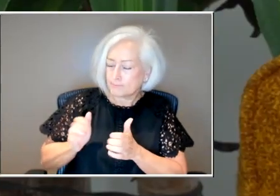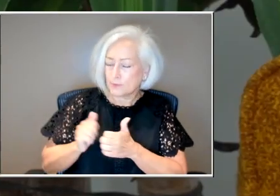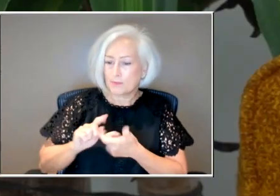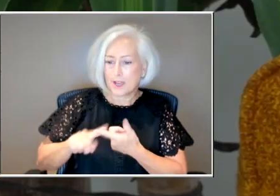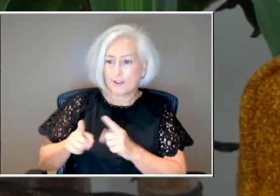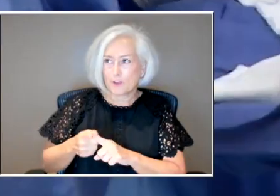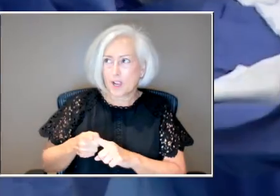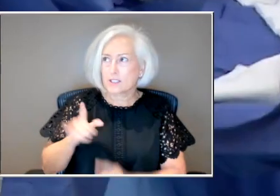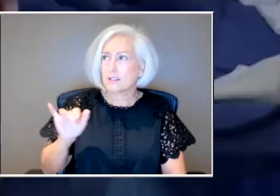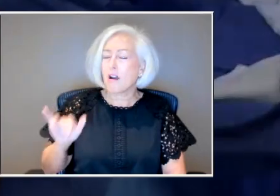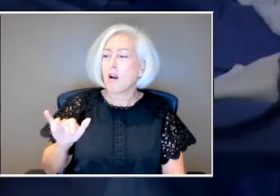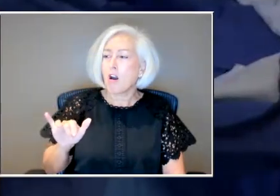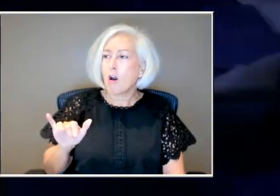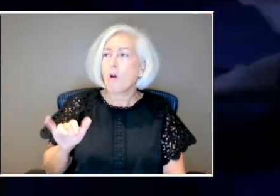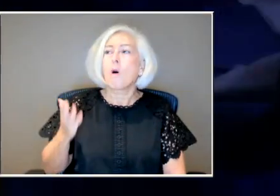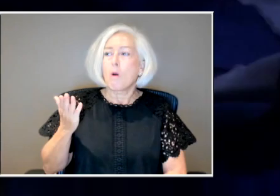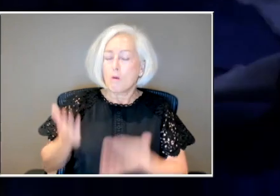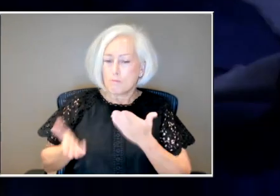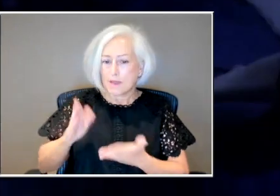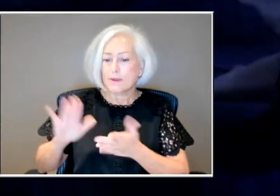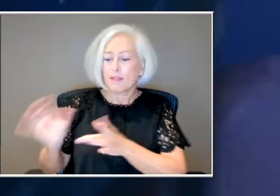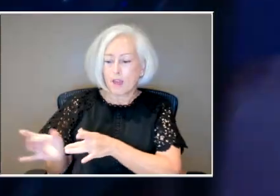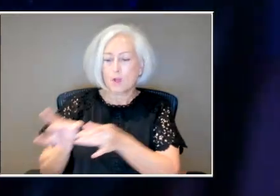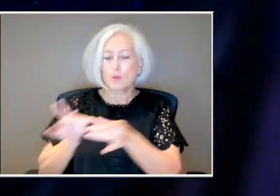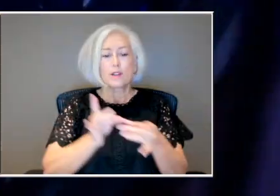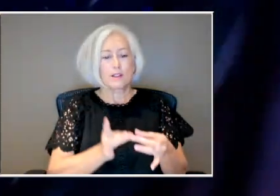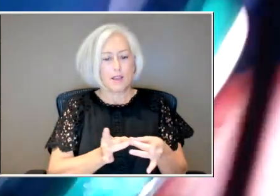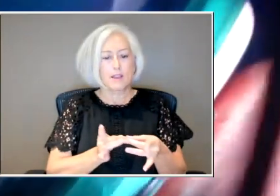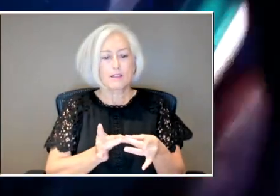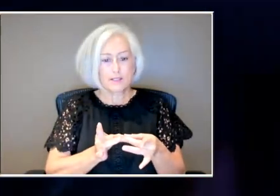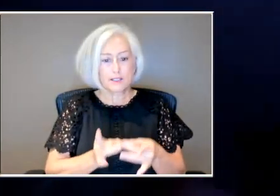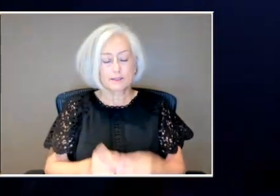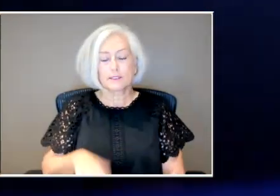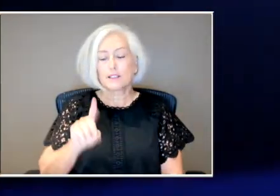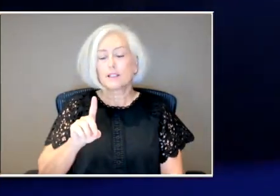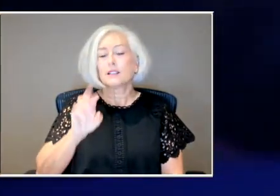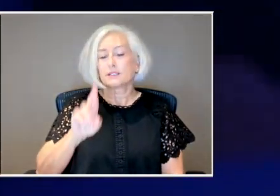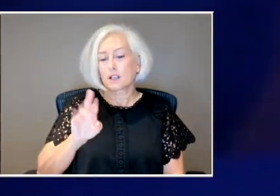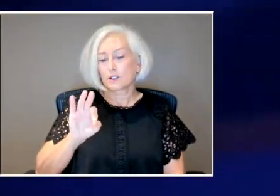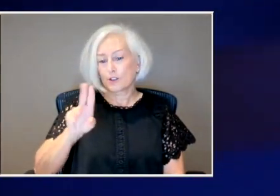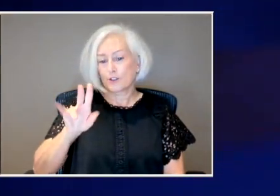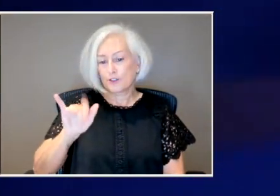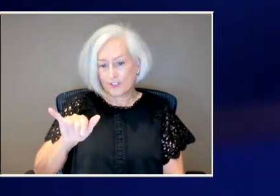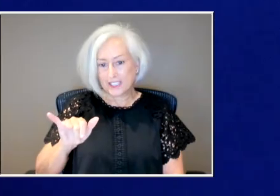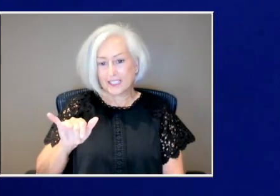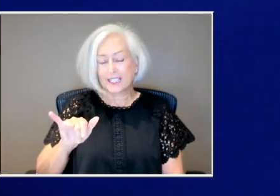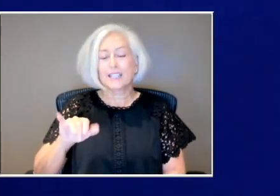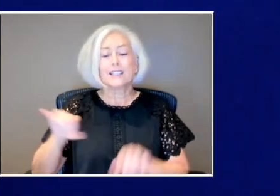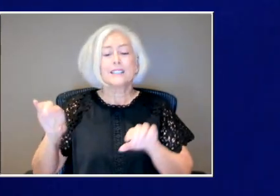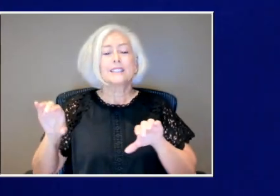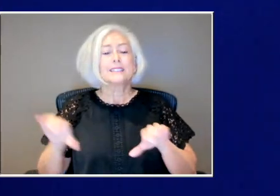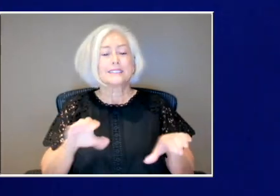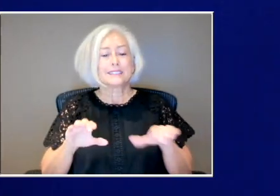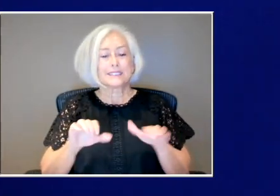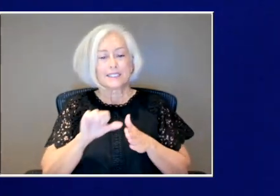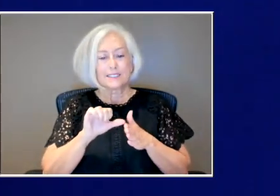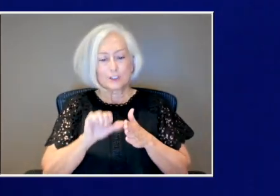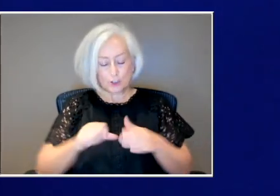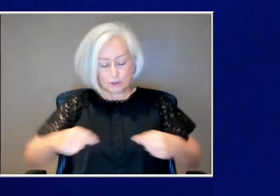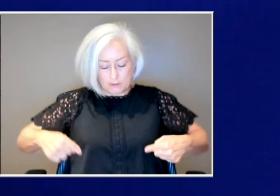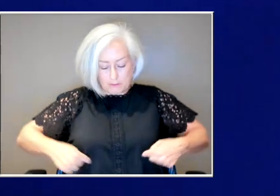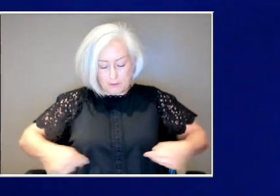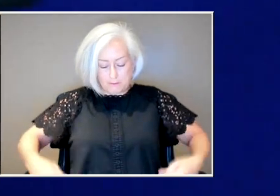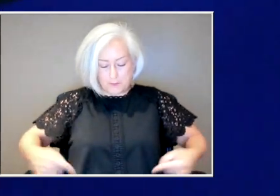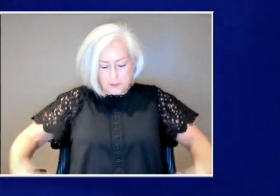maybe this is related. Dr. Findley performed a laparoscopic procedure where he immediately identified